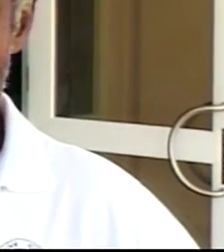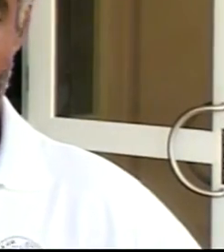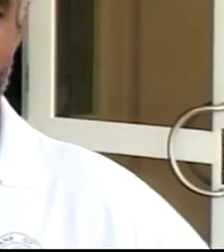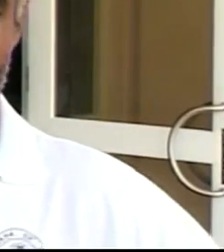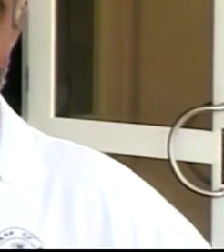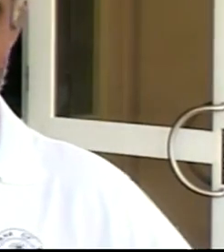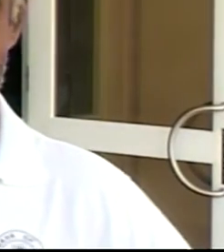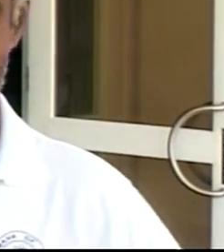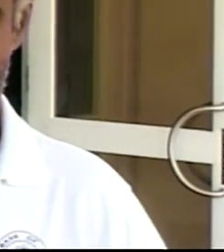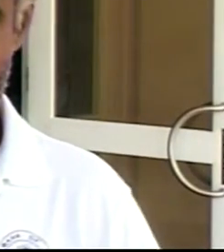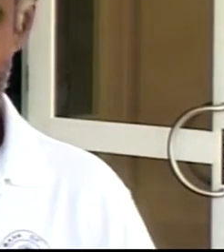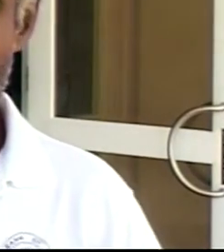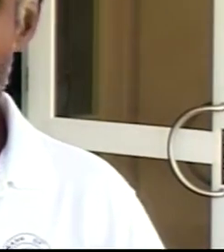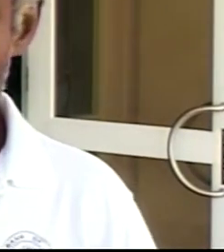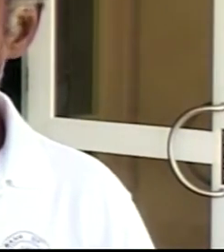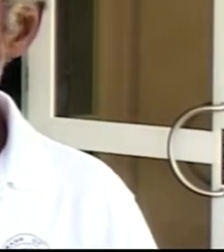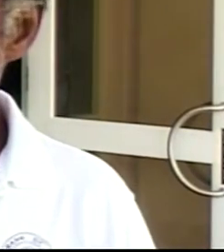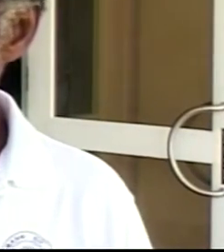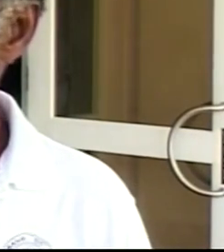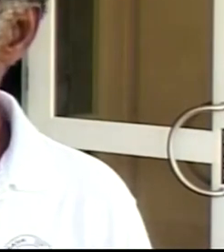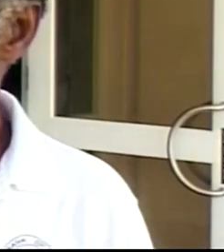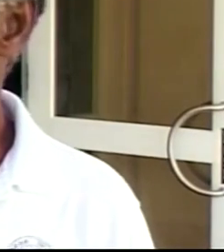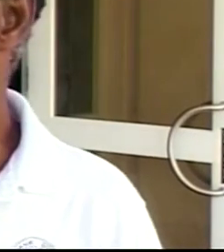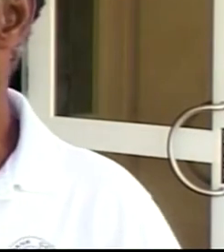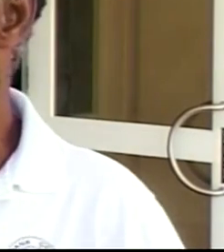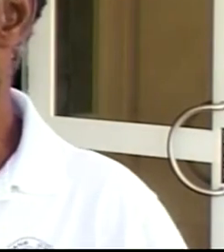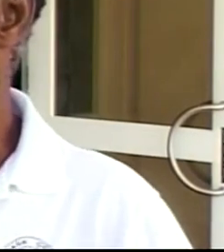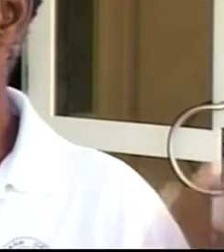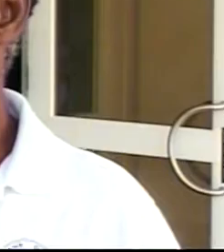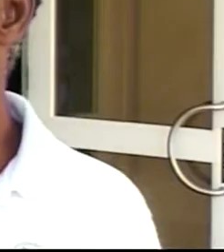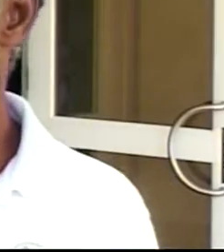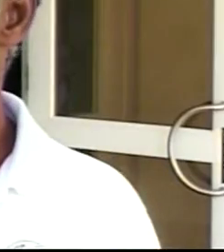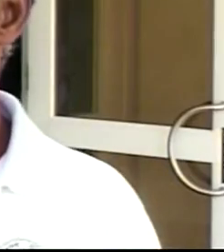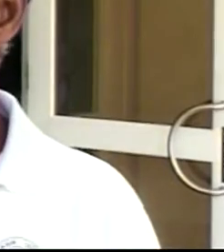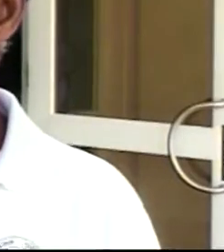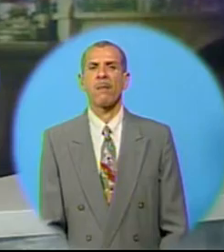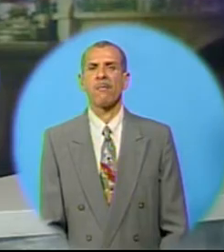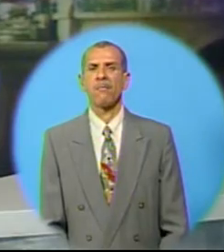saying about PAN could be another opportunity for your development. They've gone to that level.